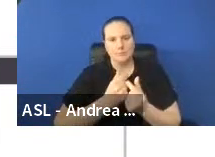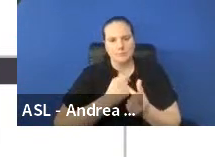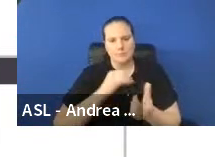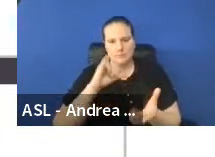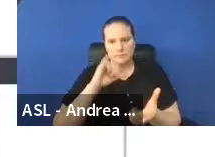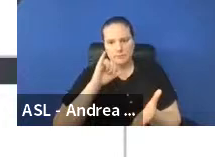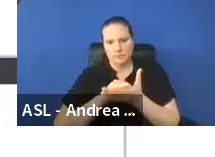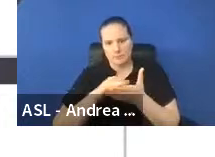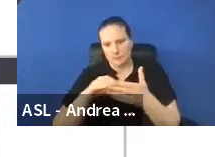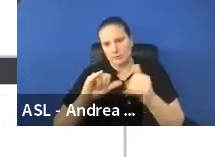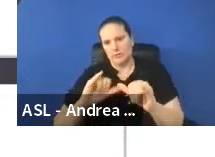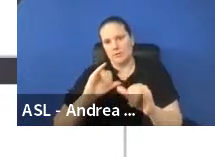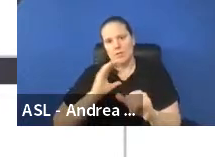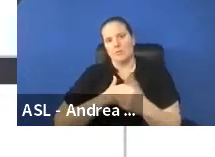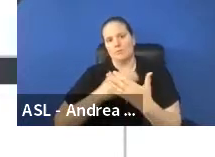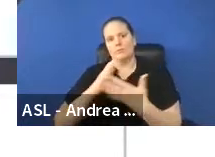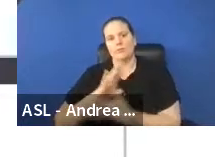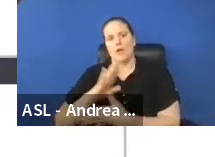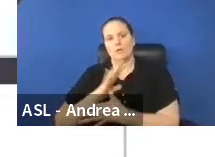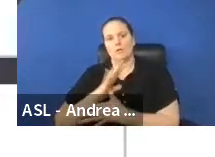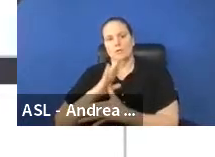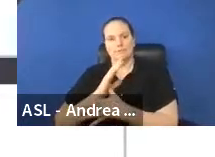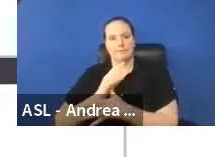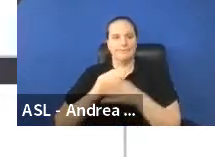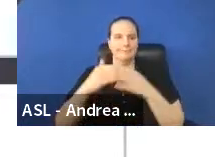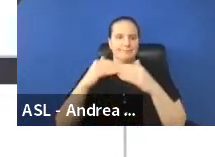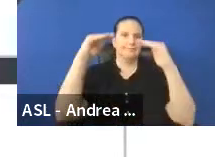our priority, our hierarchy of